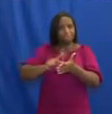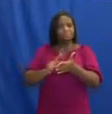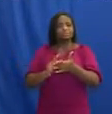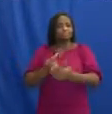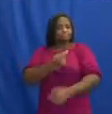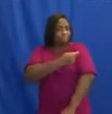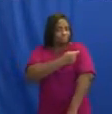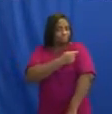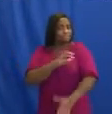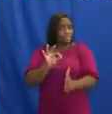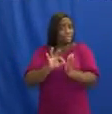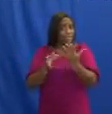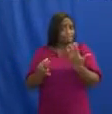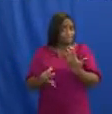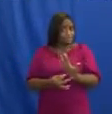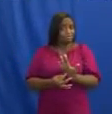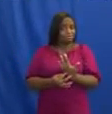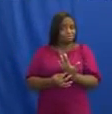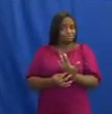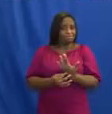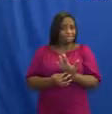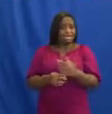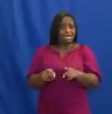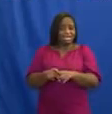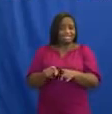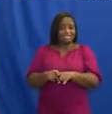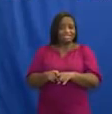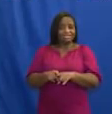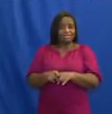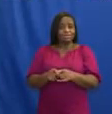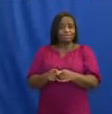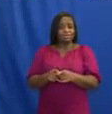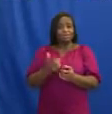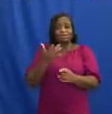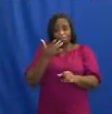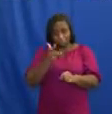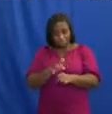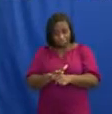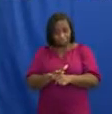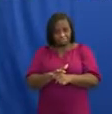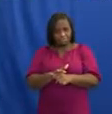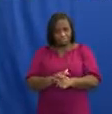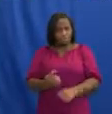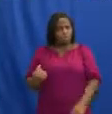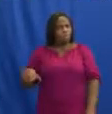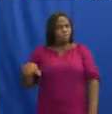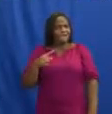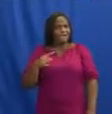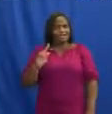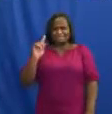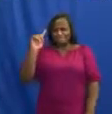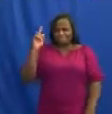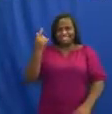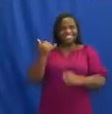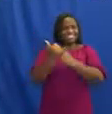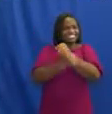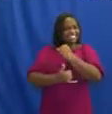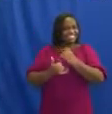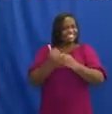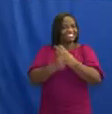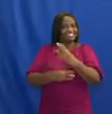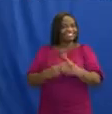doses in February, a month ahead of schedule. We are the first country in the